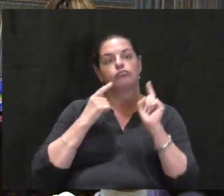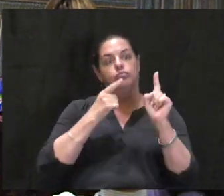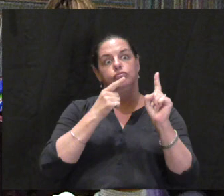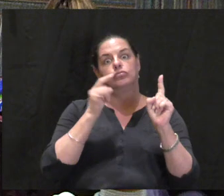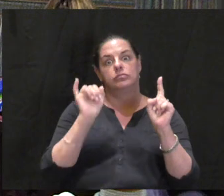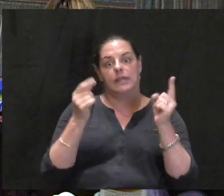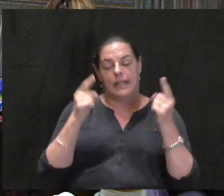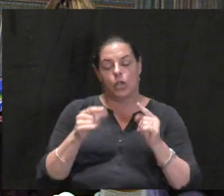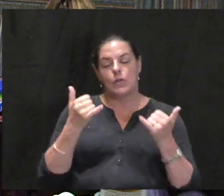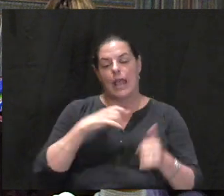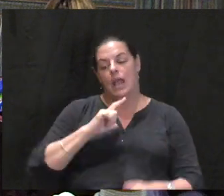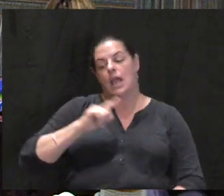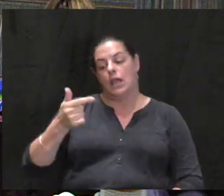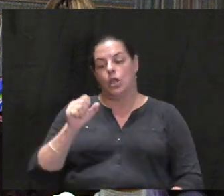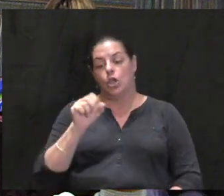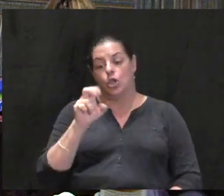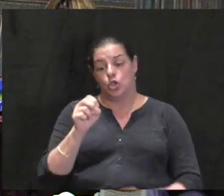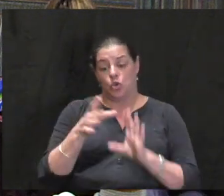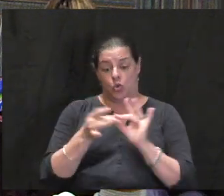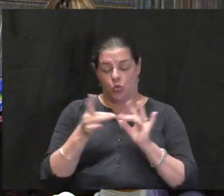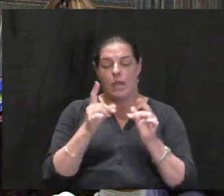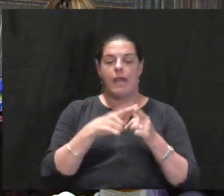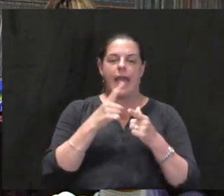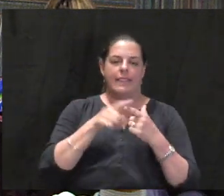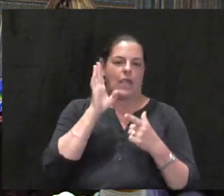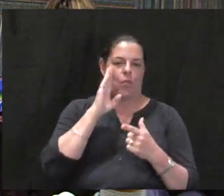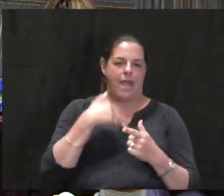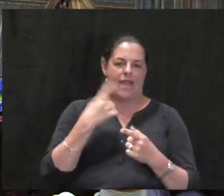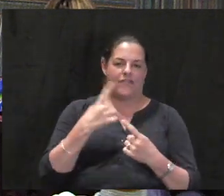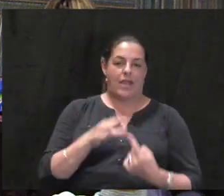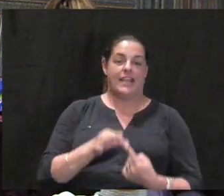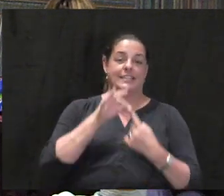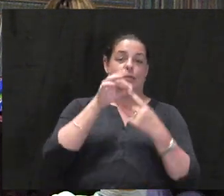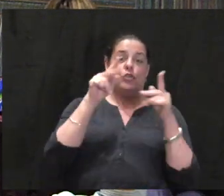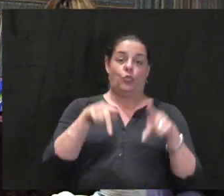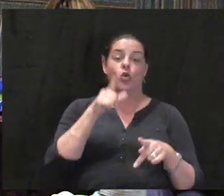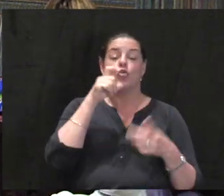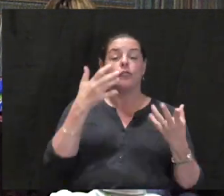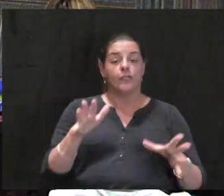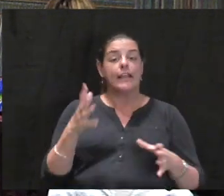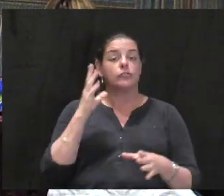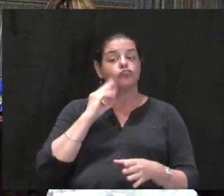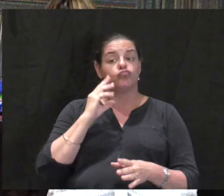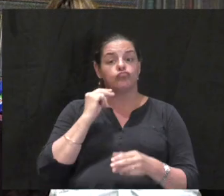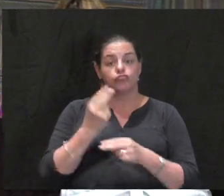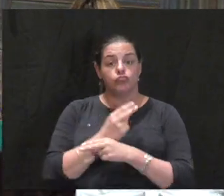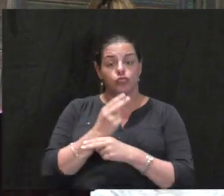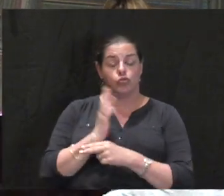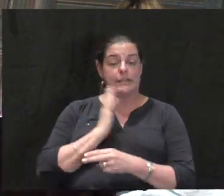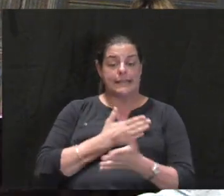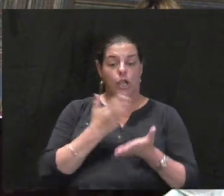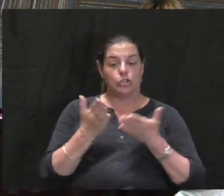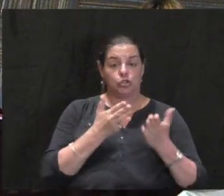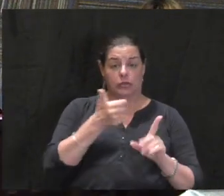has graciously offered to share with you her experience with the Ombudsman Office.